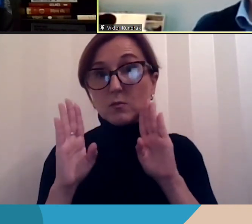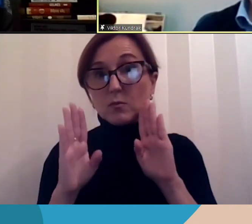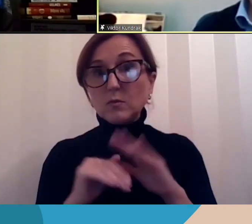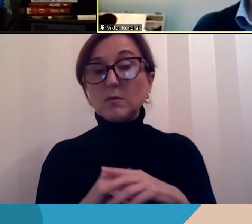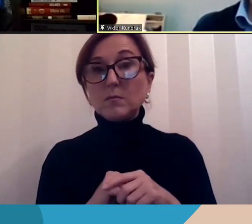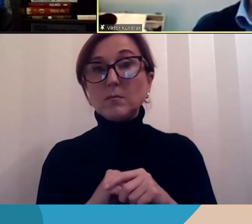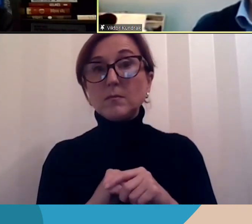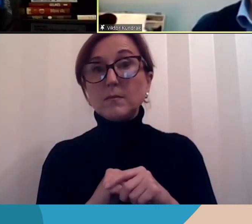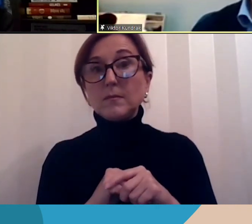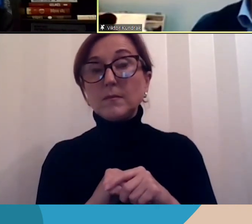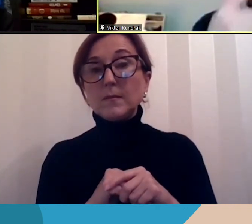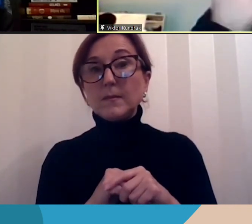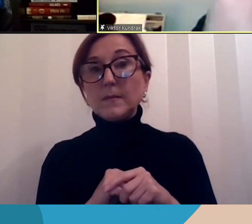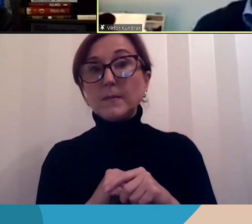language?